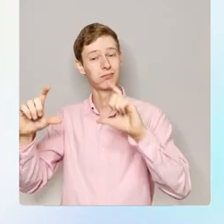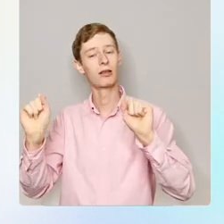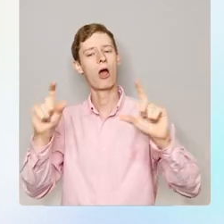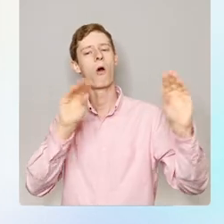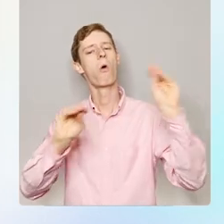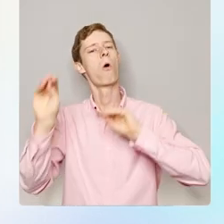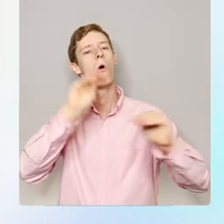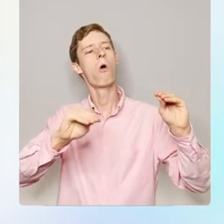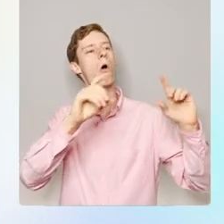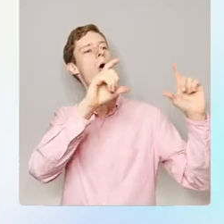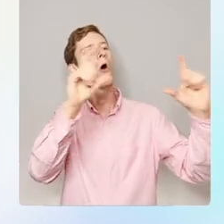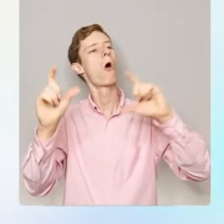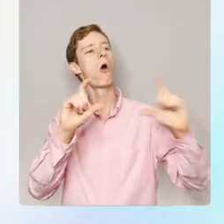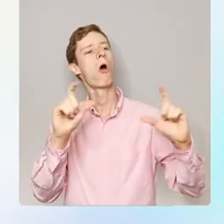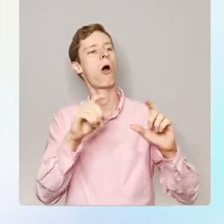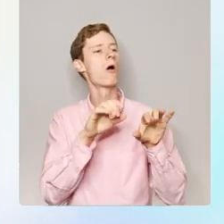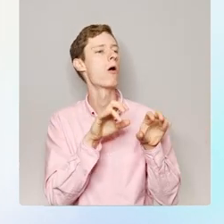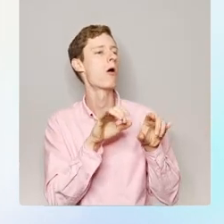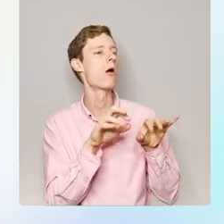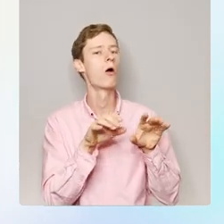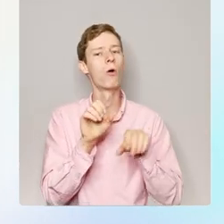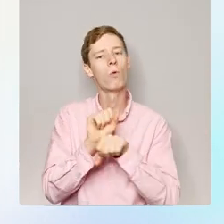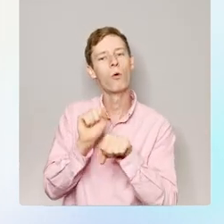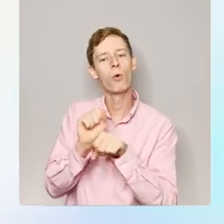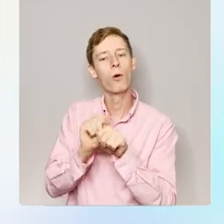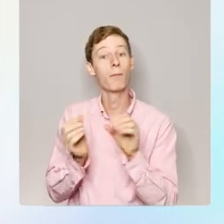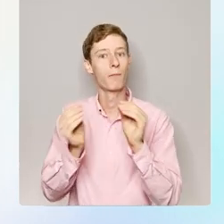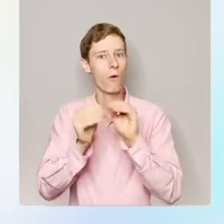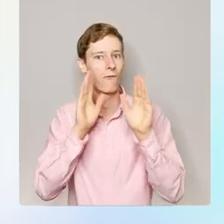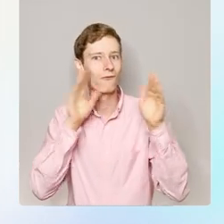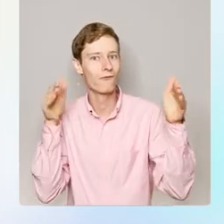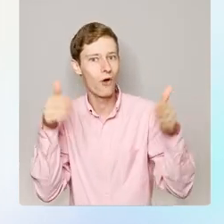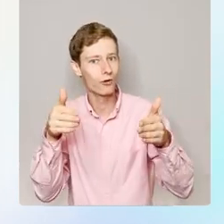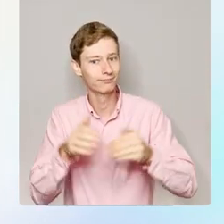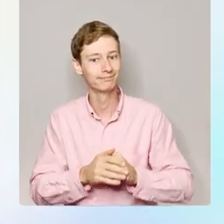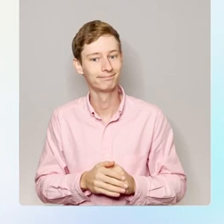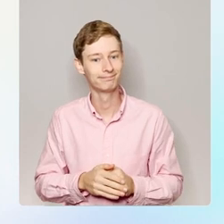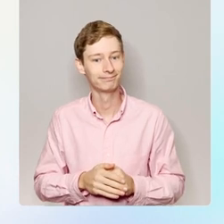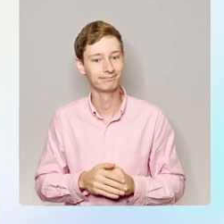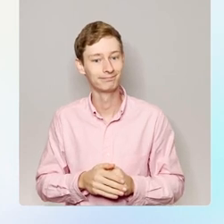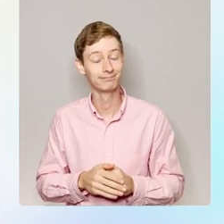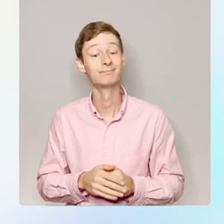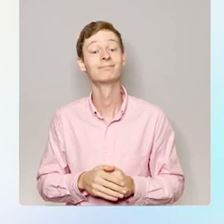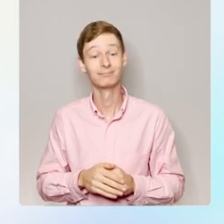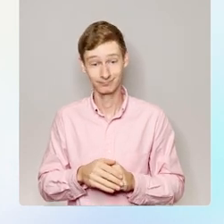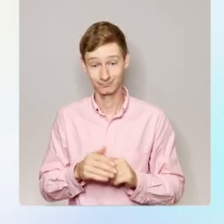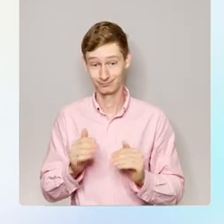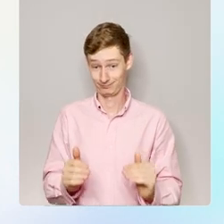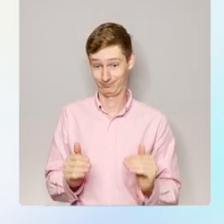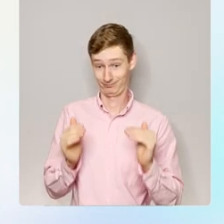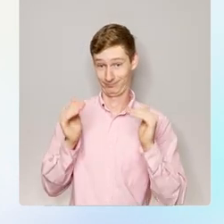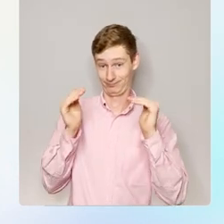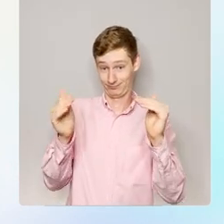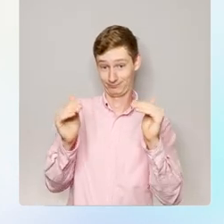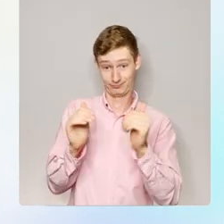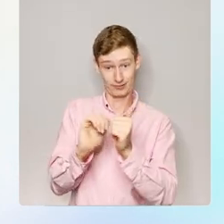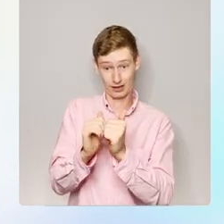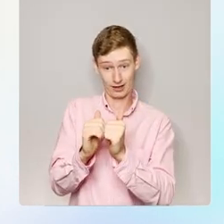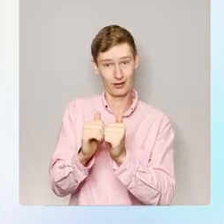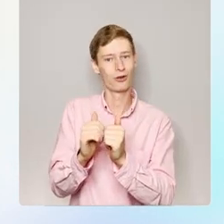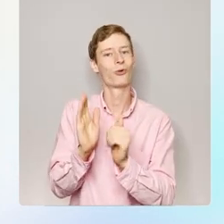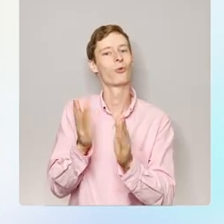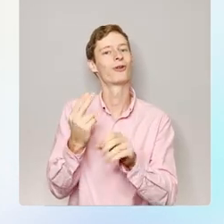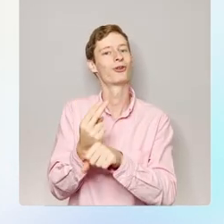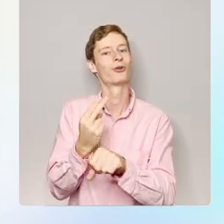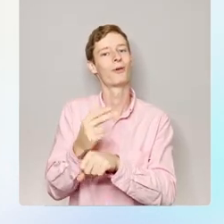to work or program in focus mode. Immersed has taken this a step further with their addition of